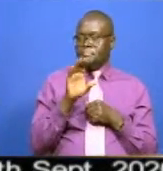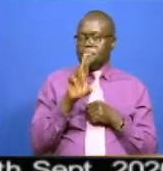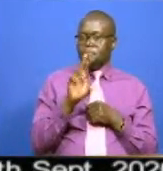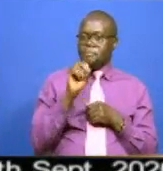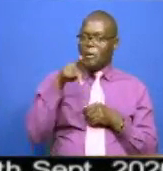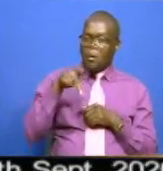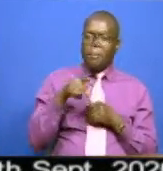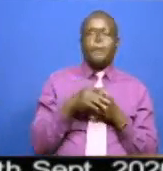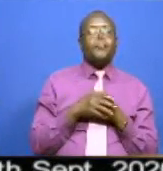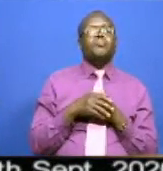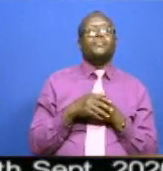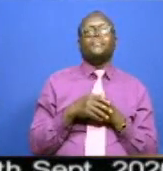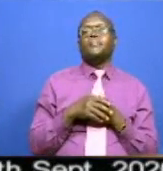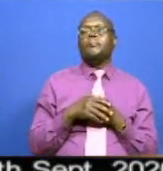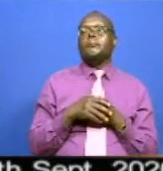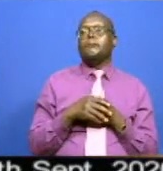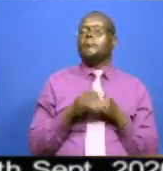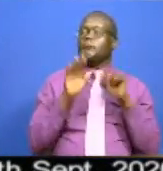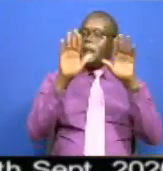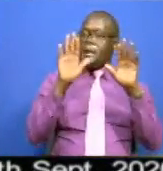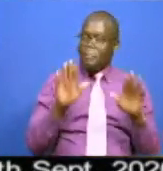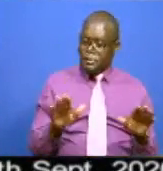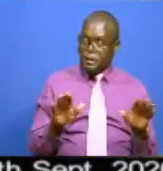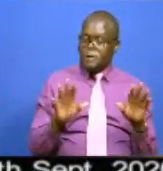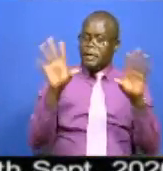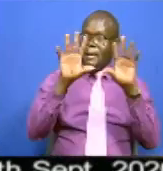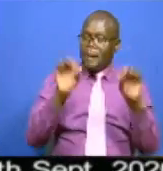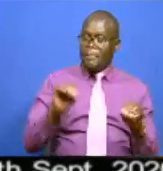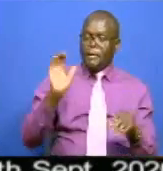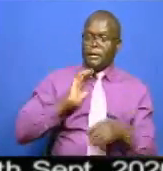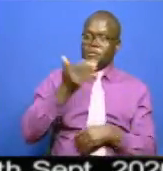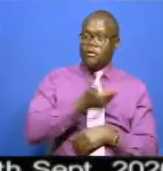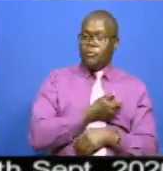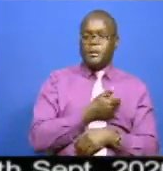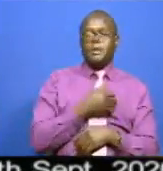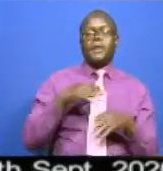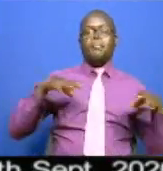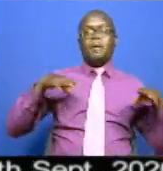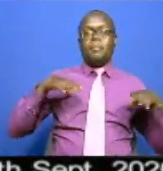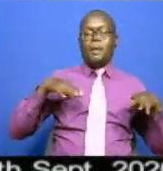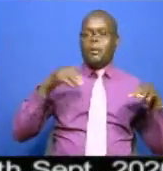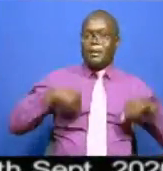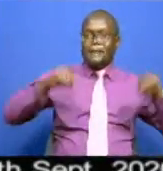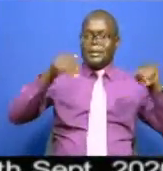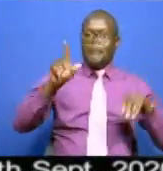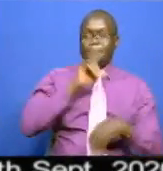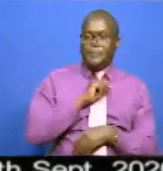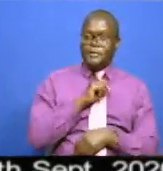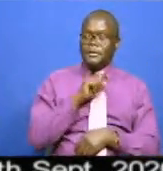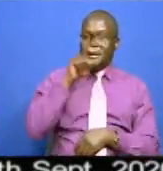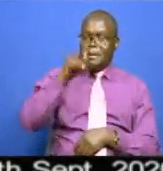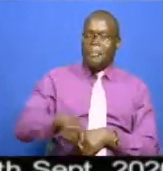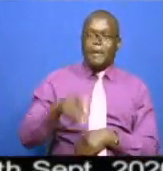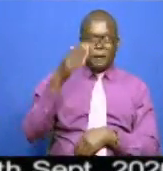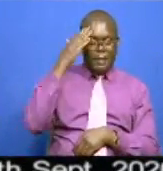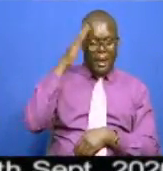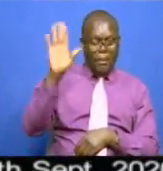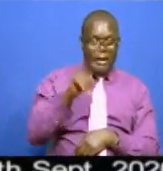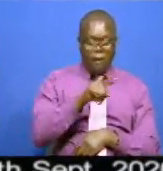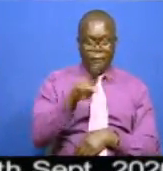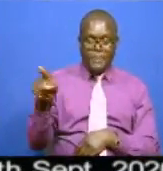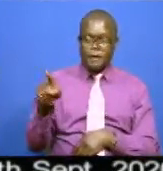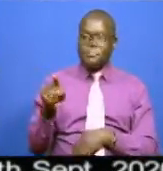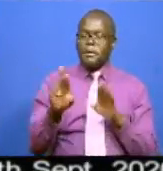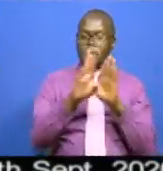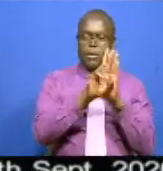of agriculture. It is important that the Budget Committee, and I'm proud that the chair is here, take cognizance of this formula and